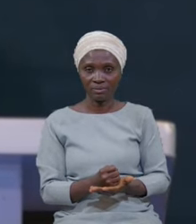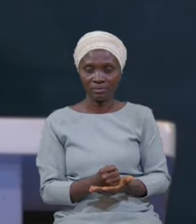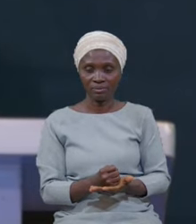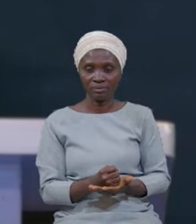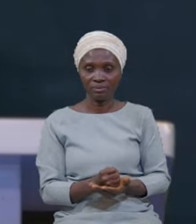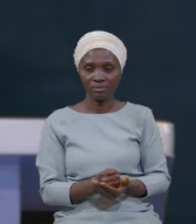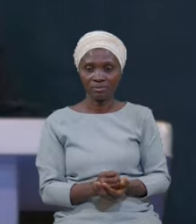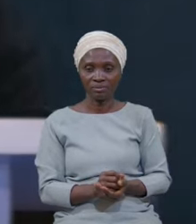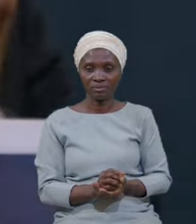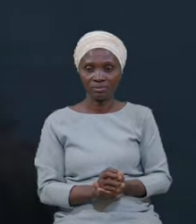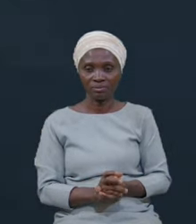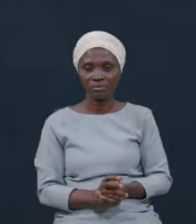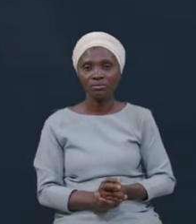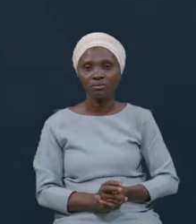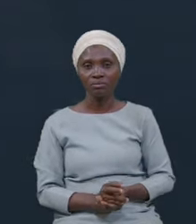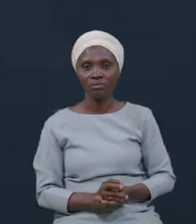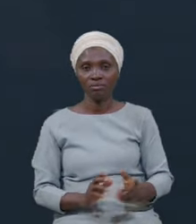I am ready for my miracle.